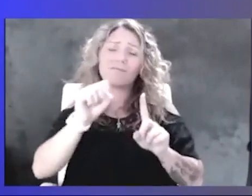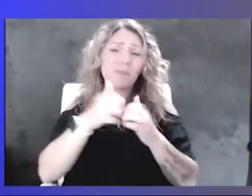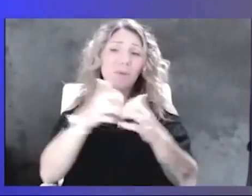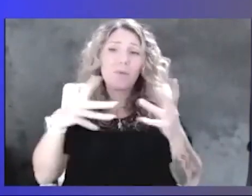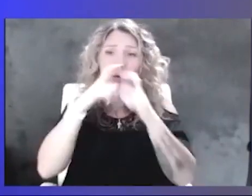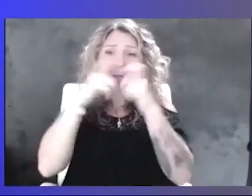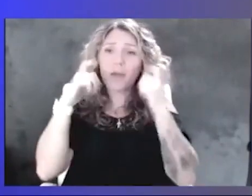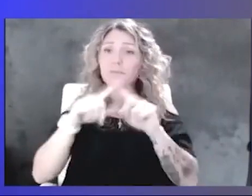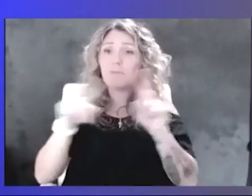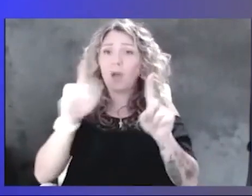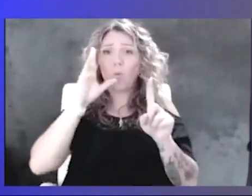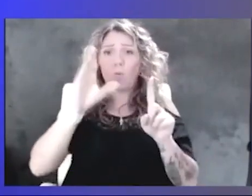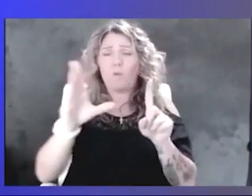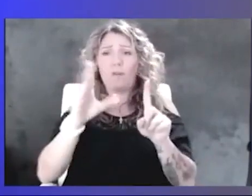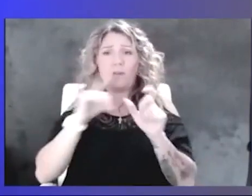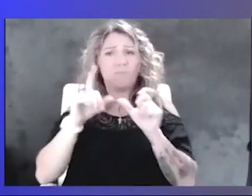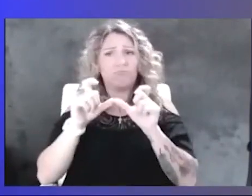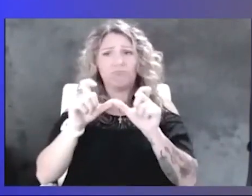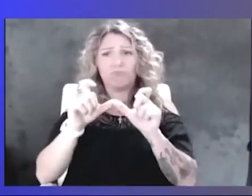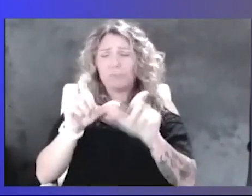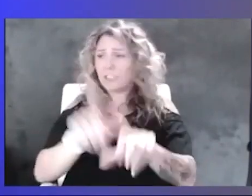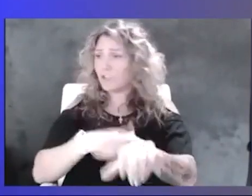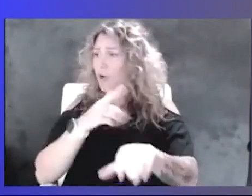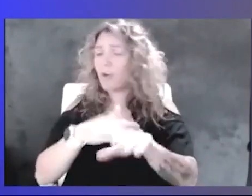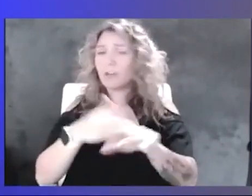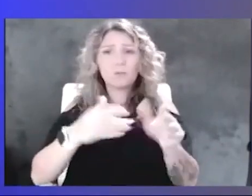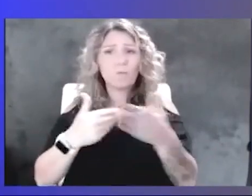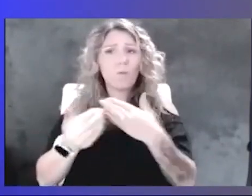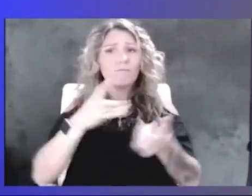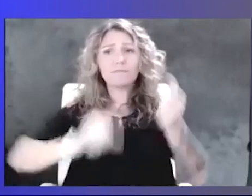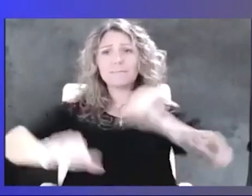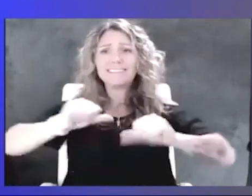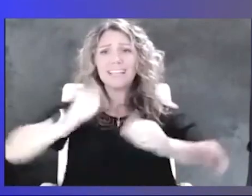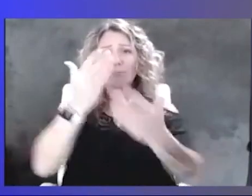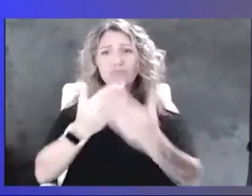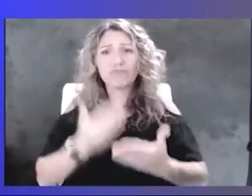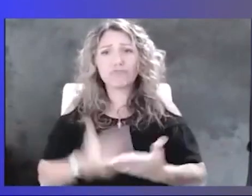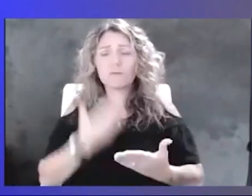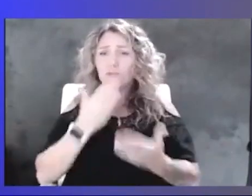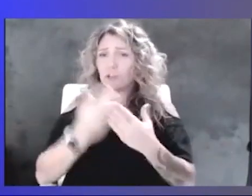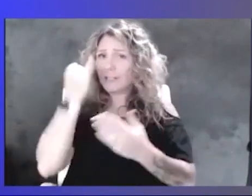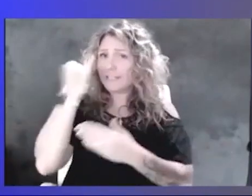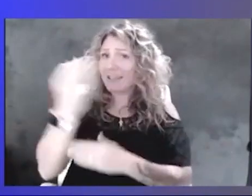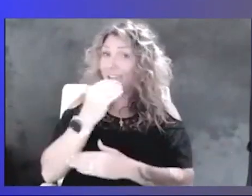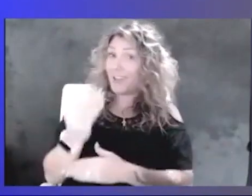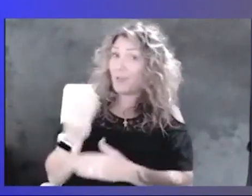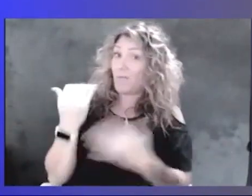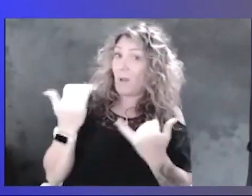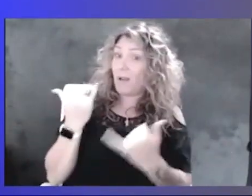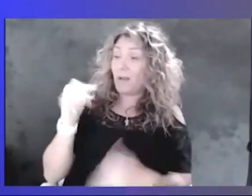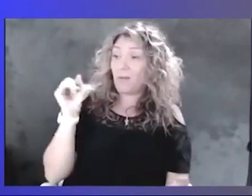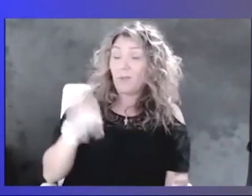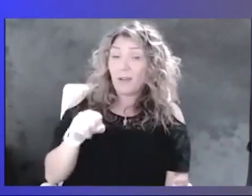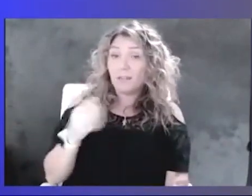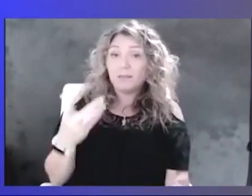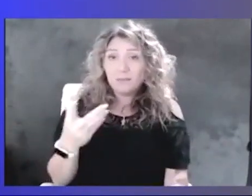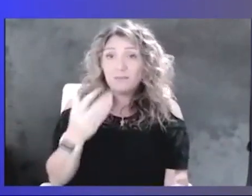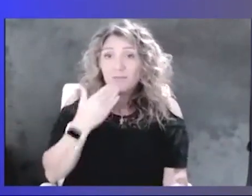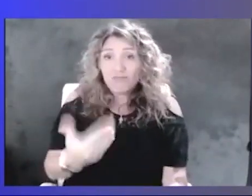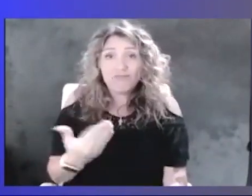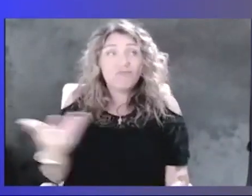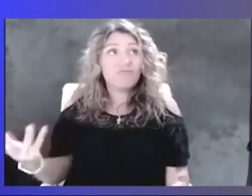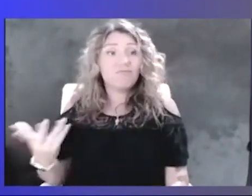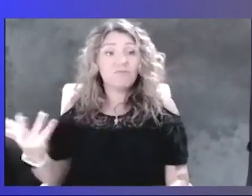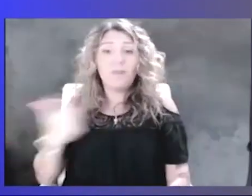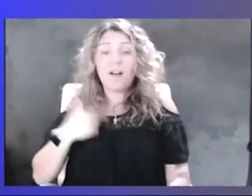science says that it's still a good idea, and it does. So I think I would still recommend they wear